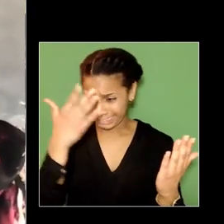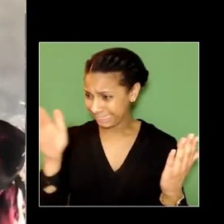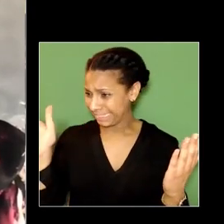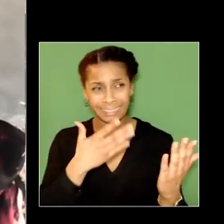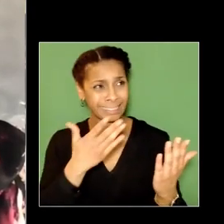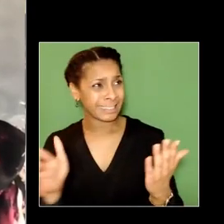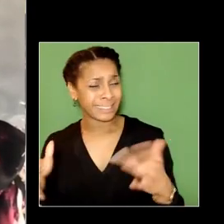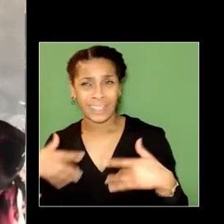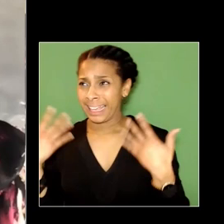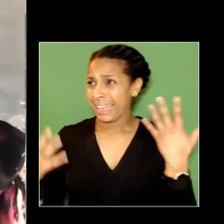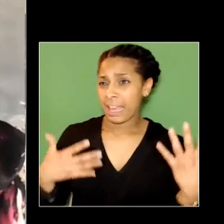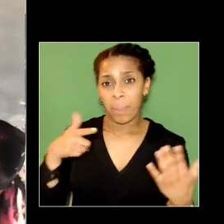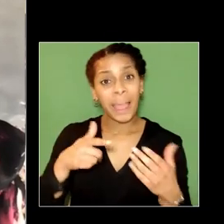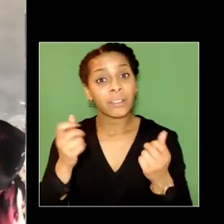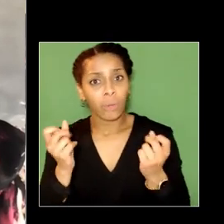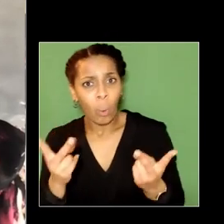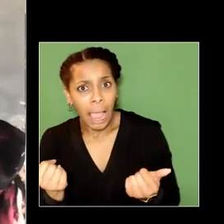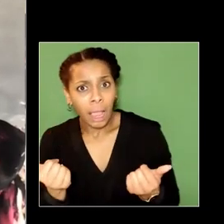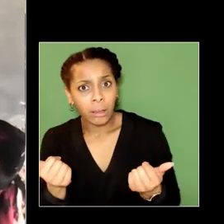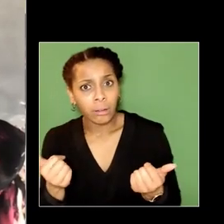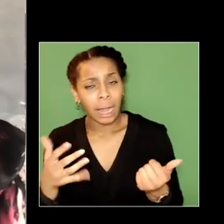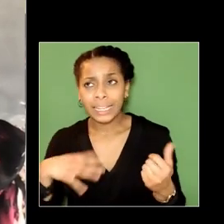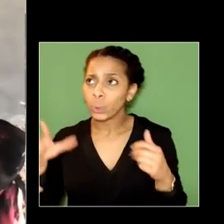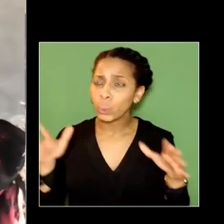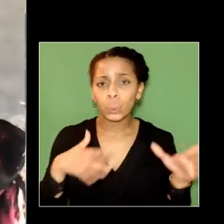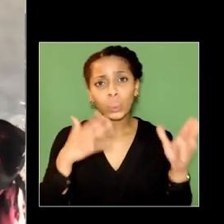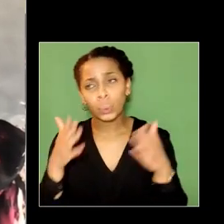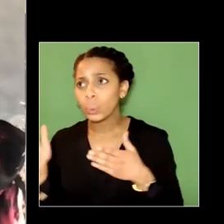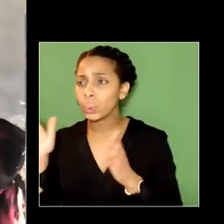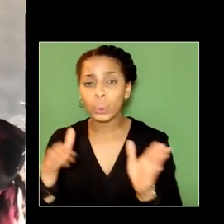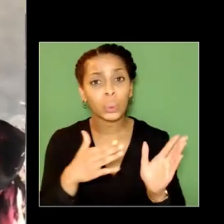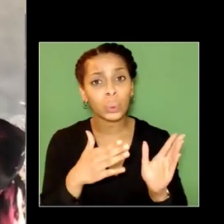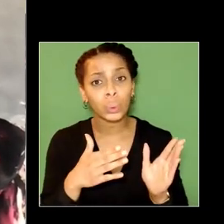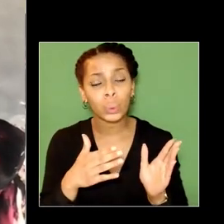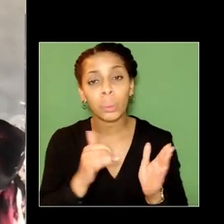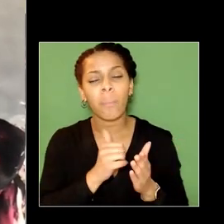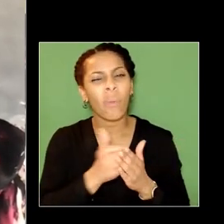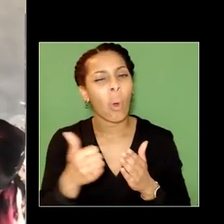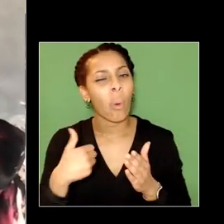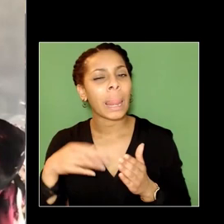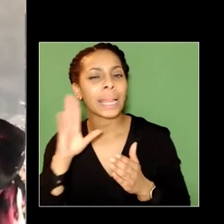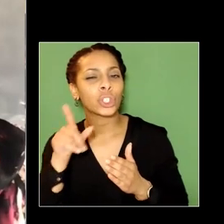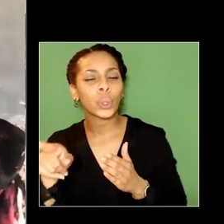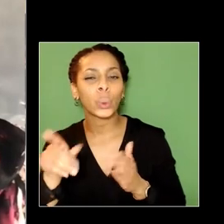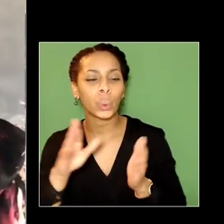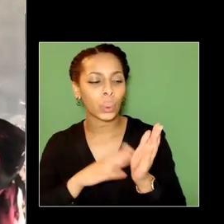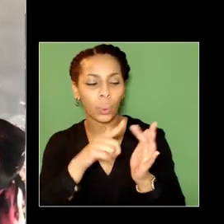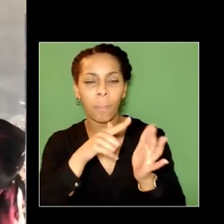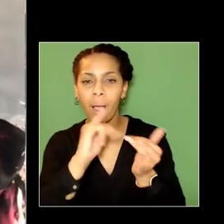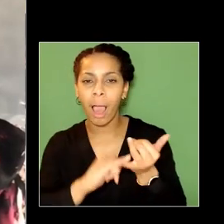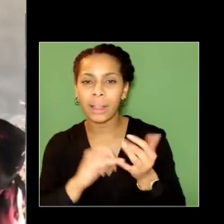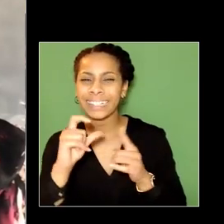I would always go and listen to Sketches of Spain by Miles Davis. I would